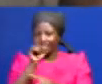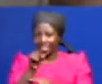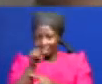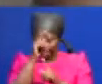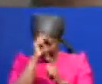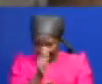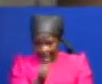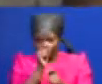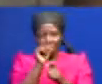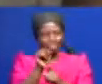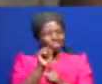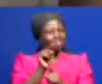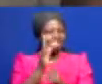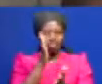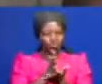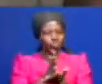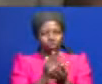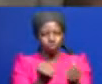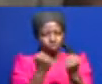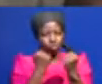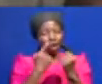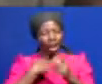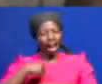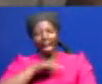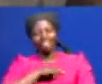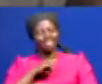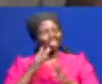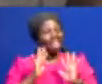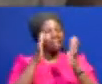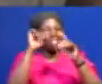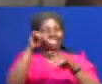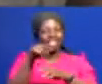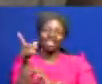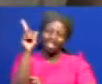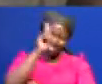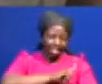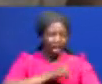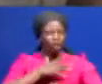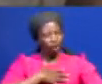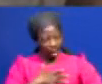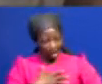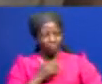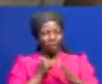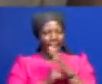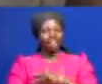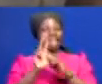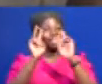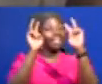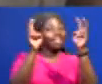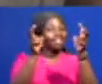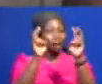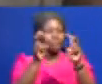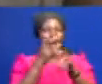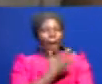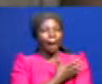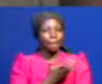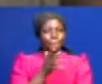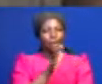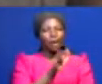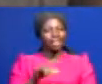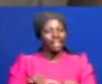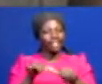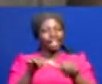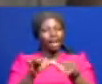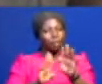unwavering. We celebrate this day, Your Excellency, under the theme Empowering Sustainable National